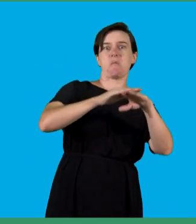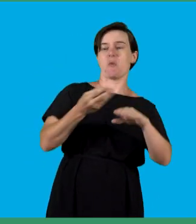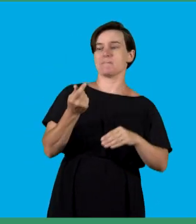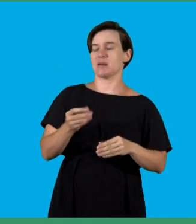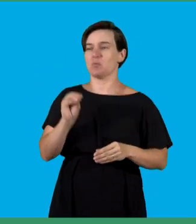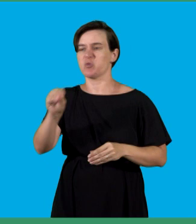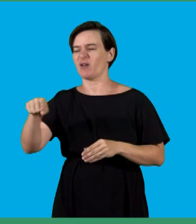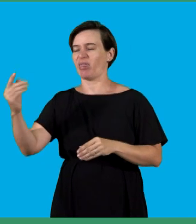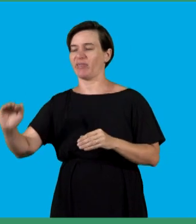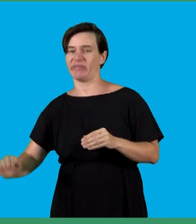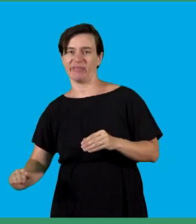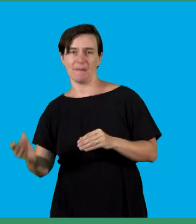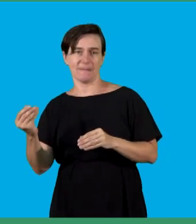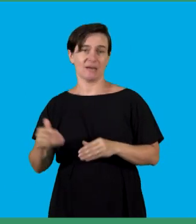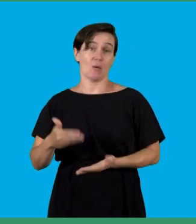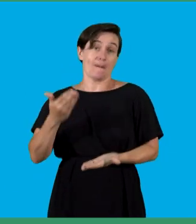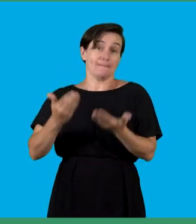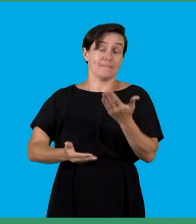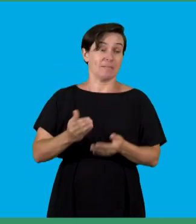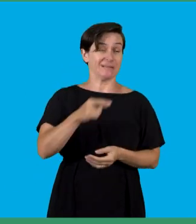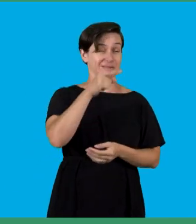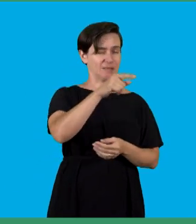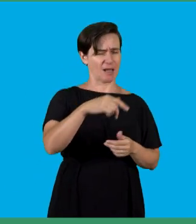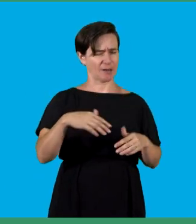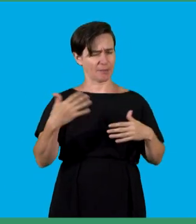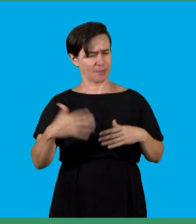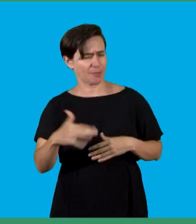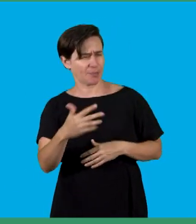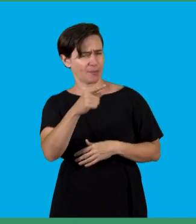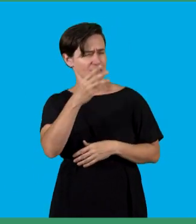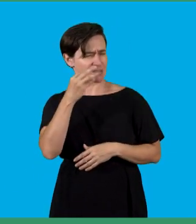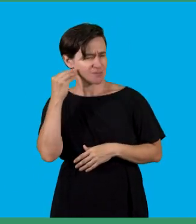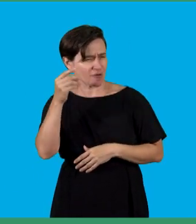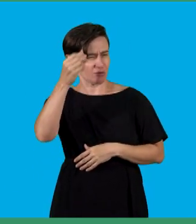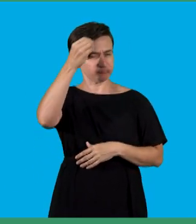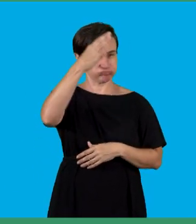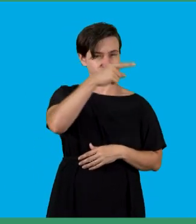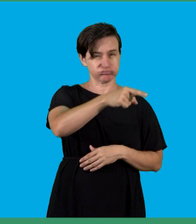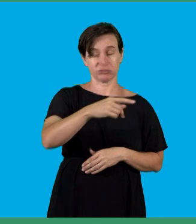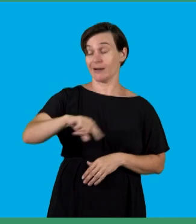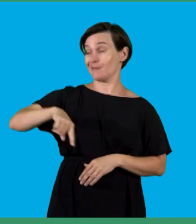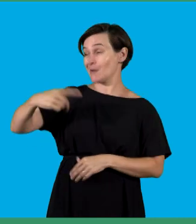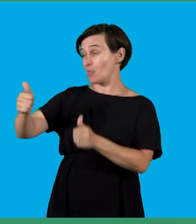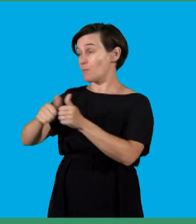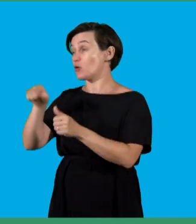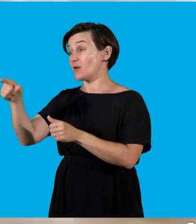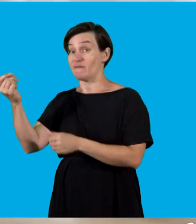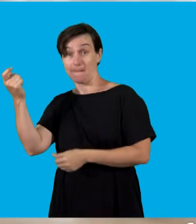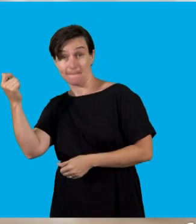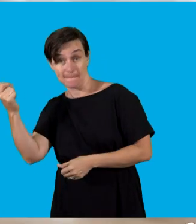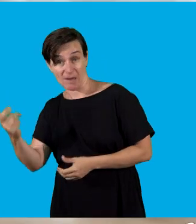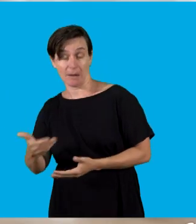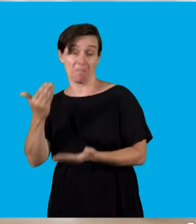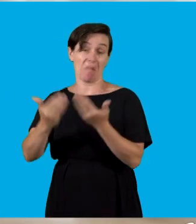some partners would come with the expertise that they have in the partnership. Some partners would come with the capital that they have in